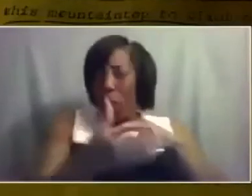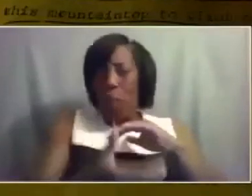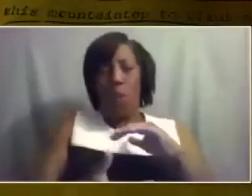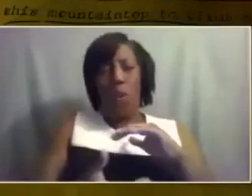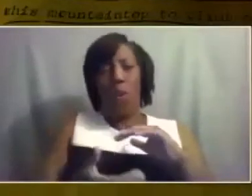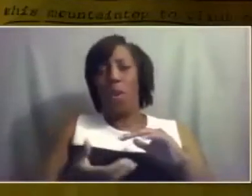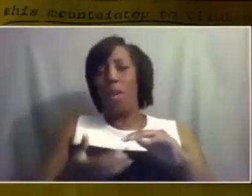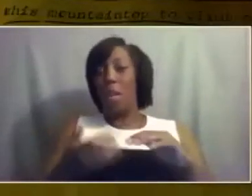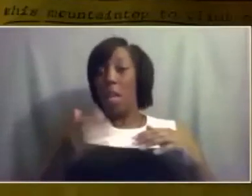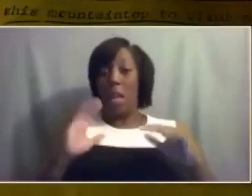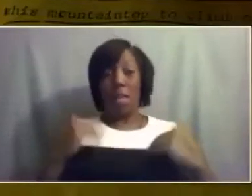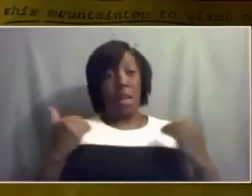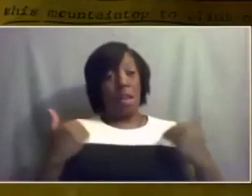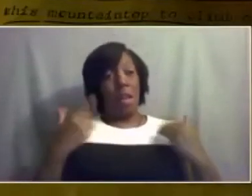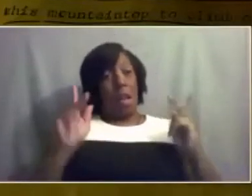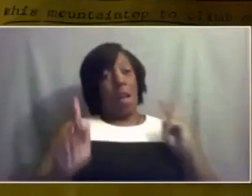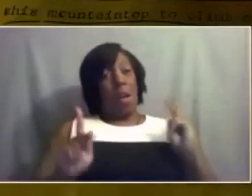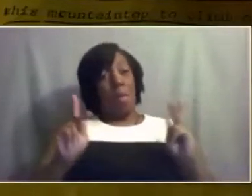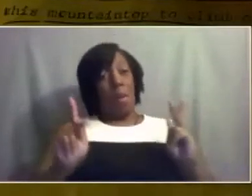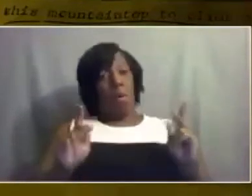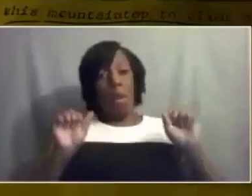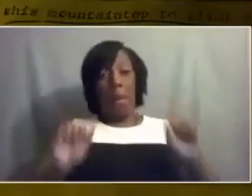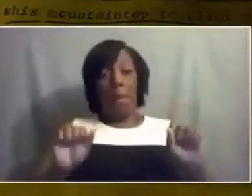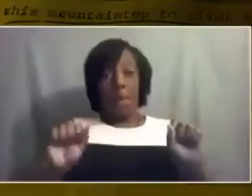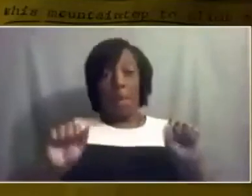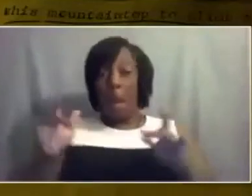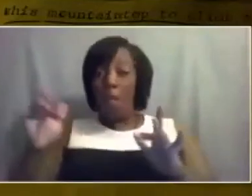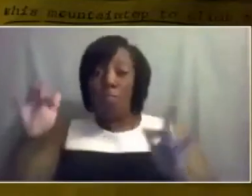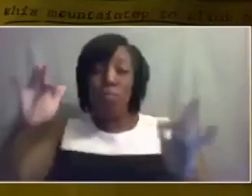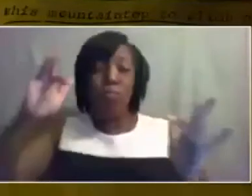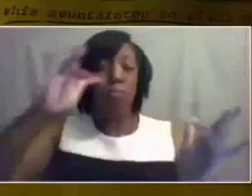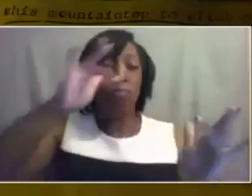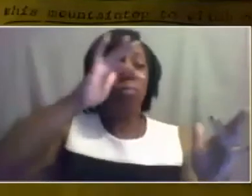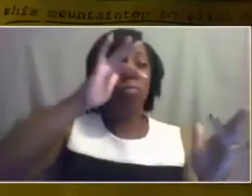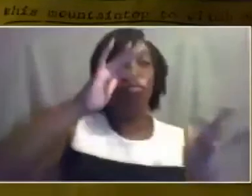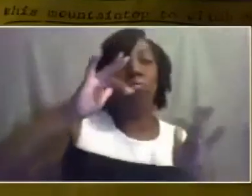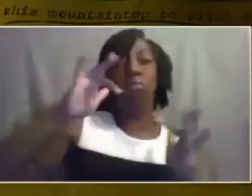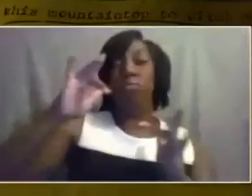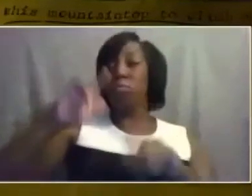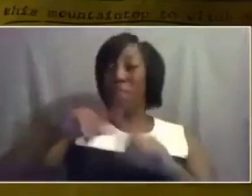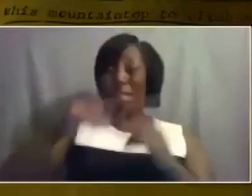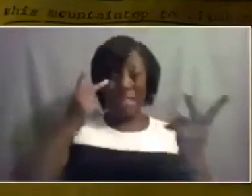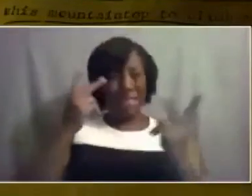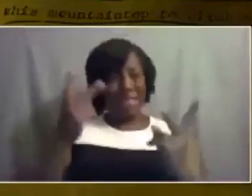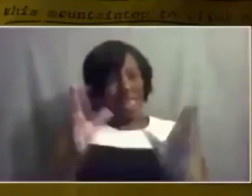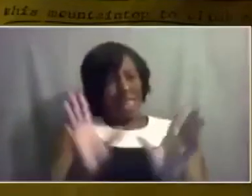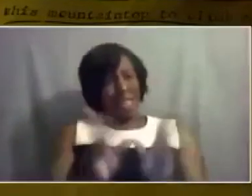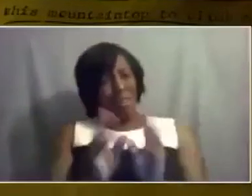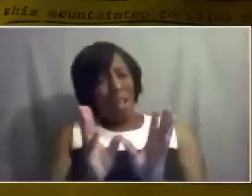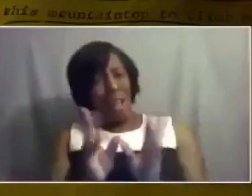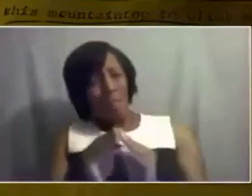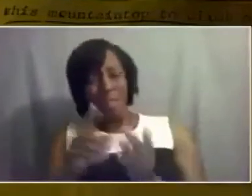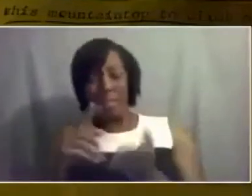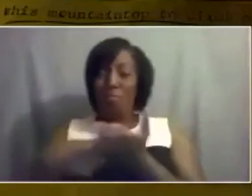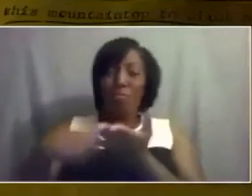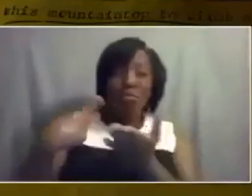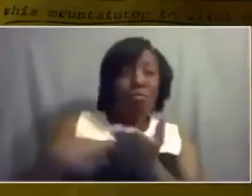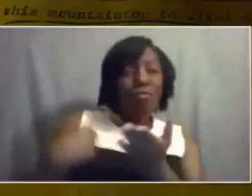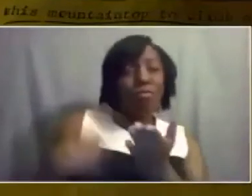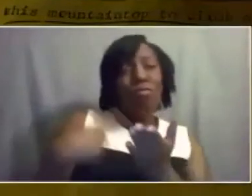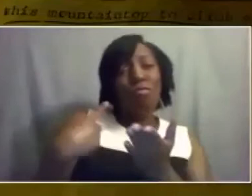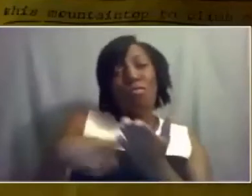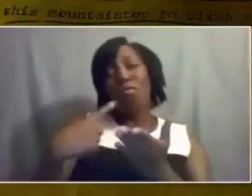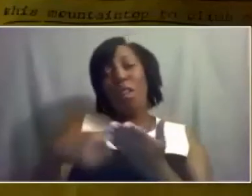young person and experience those conferences, those sessions, talking, going to the World Conference on